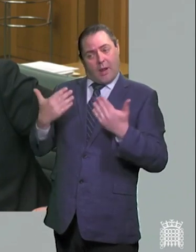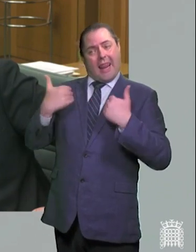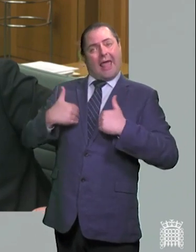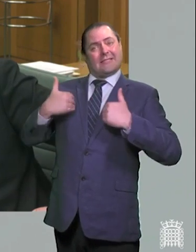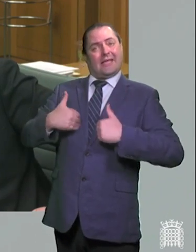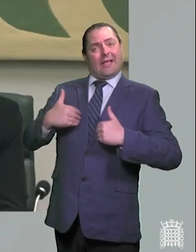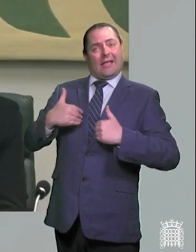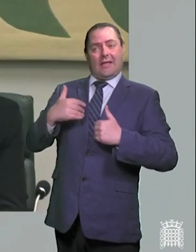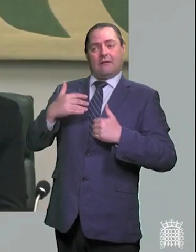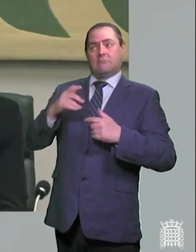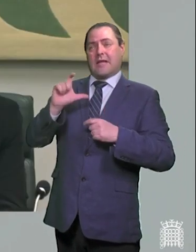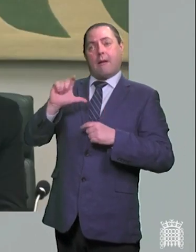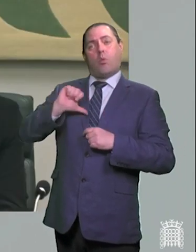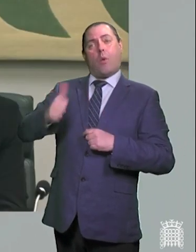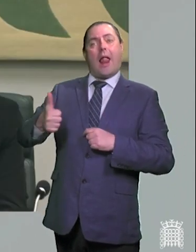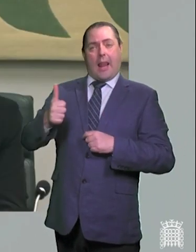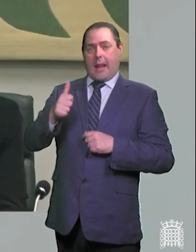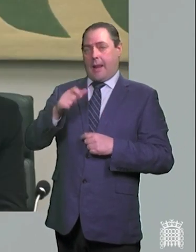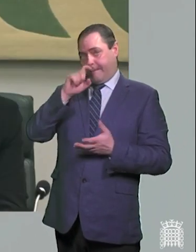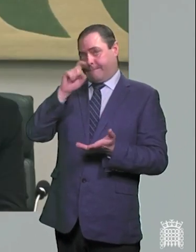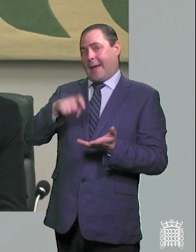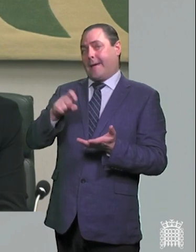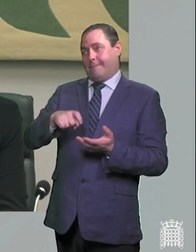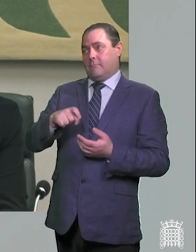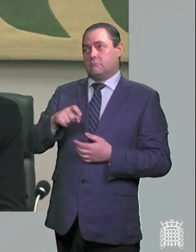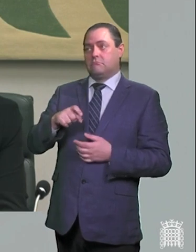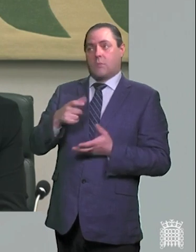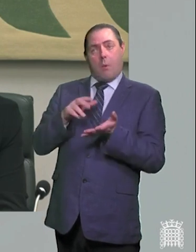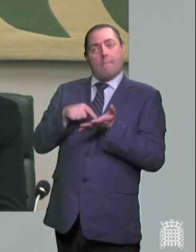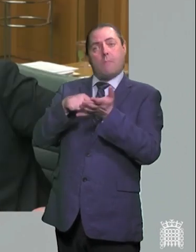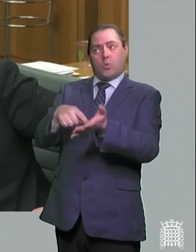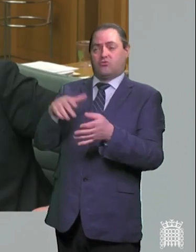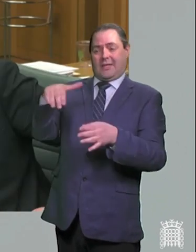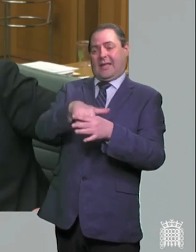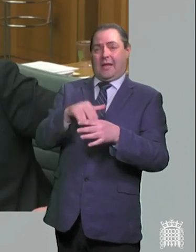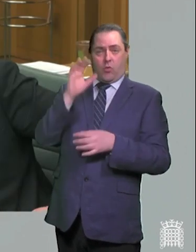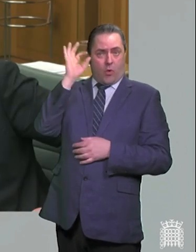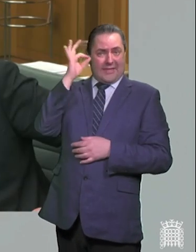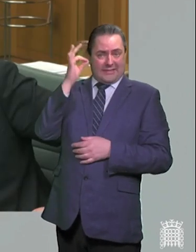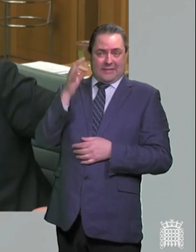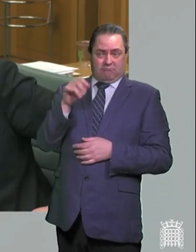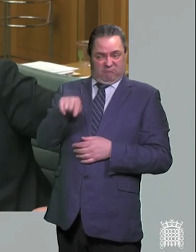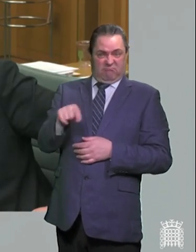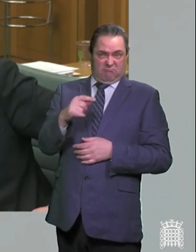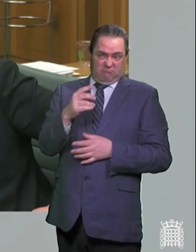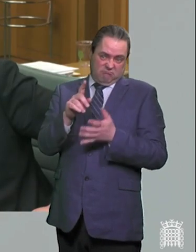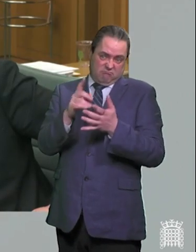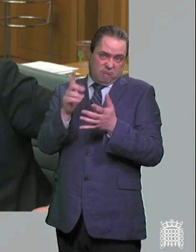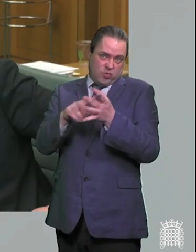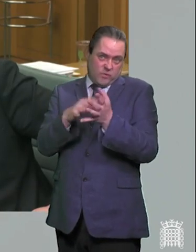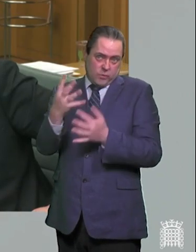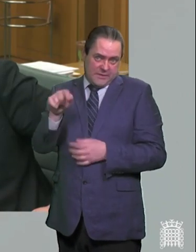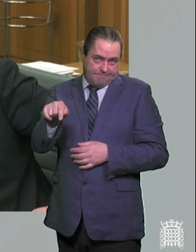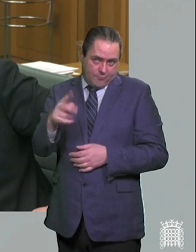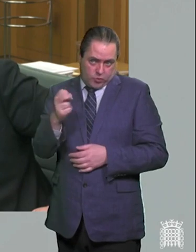Peckham, there was a motion to add her to the committee on the 14th of June 2022.